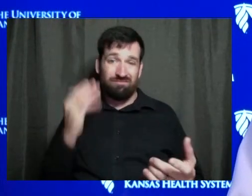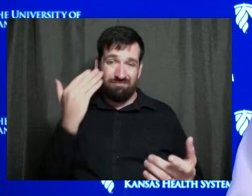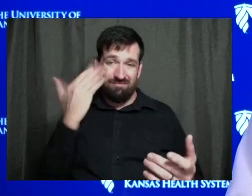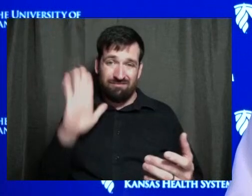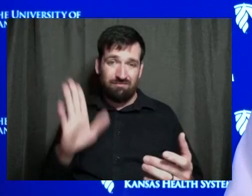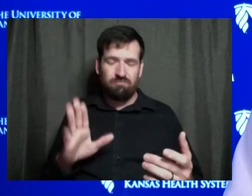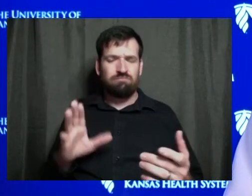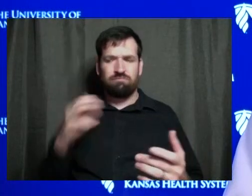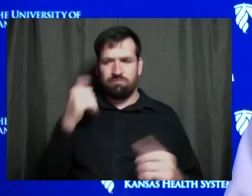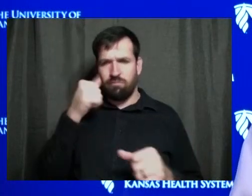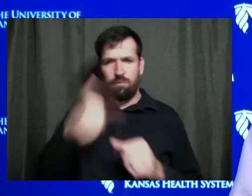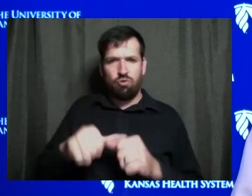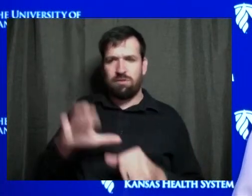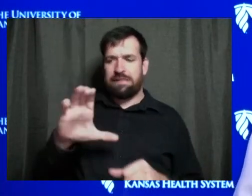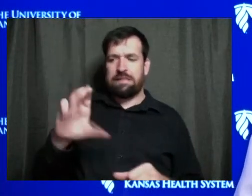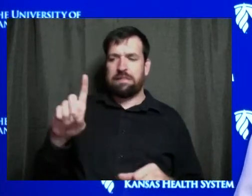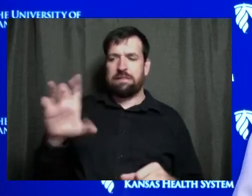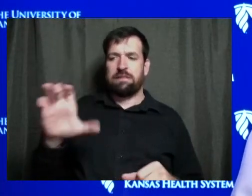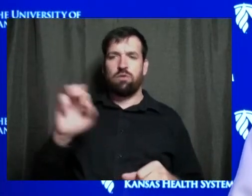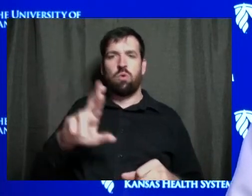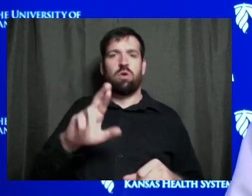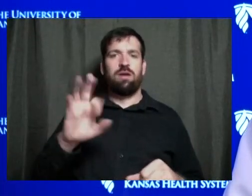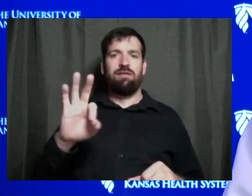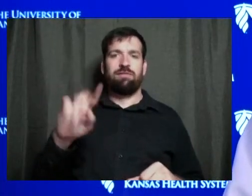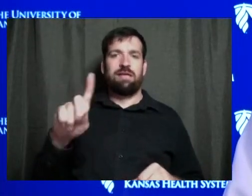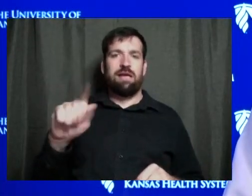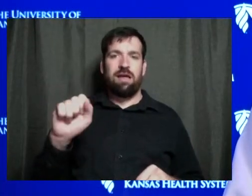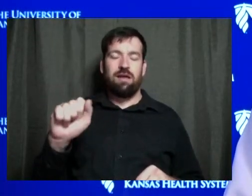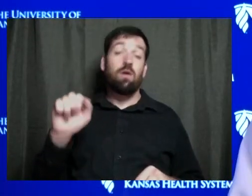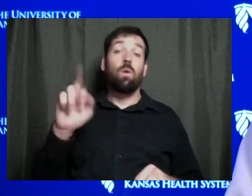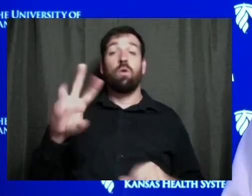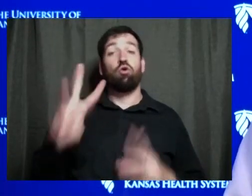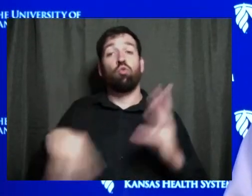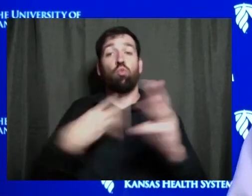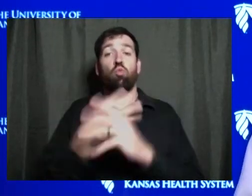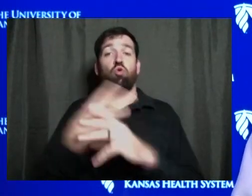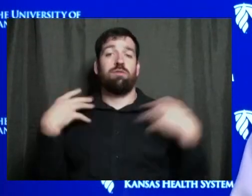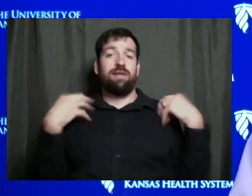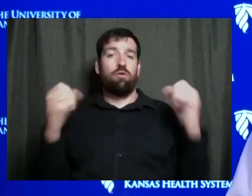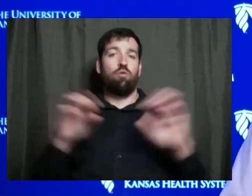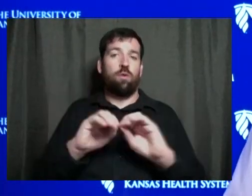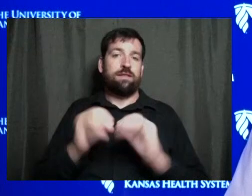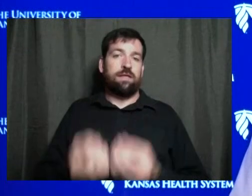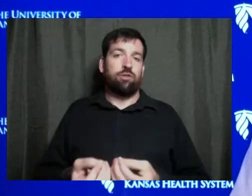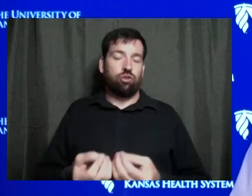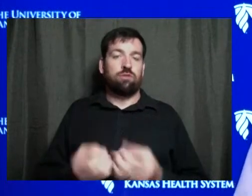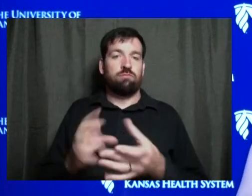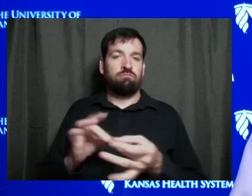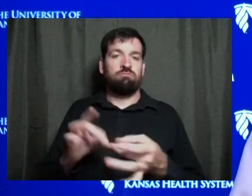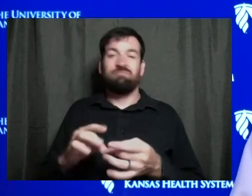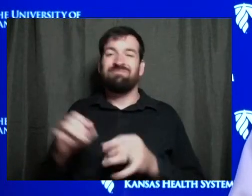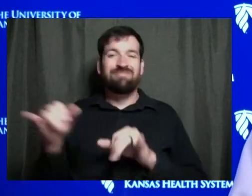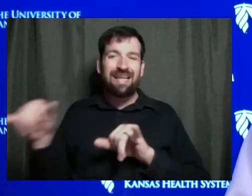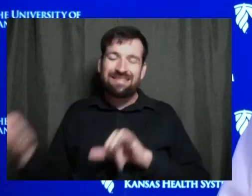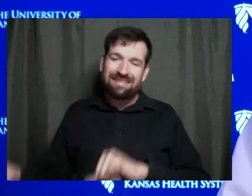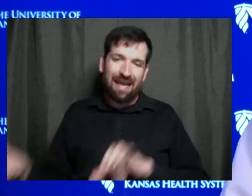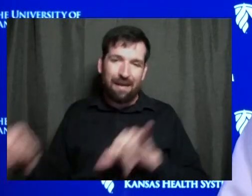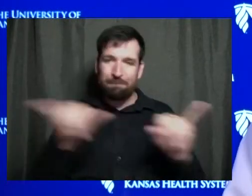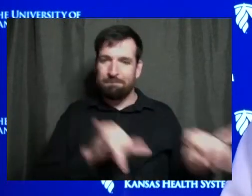CDC or FDA or World Health Organization brief that also said this is the same exact product. So this is